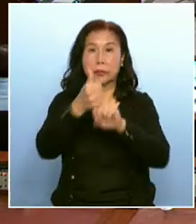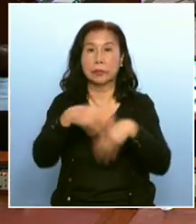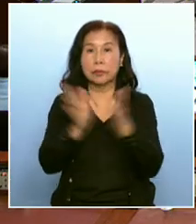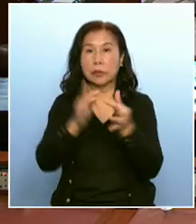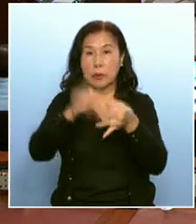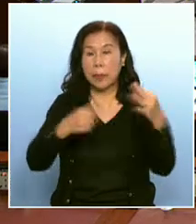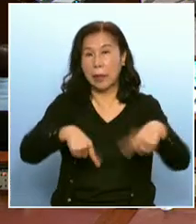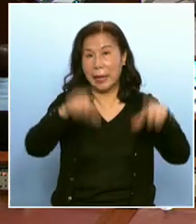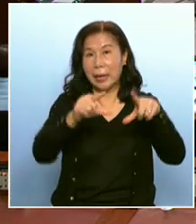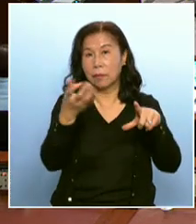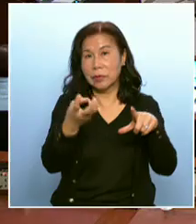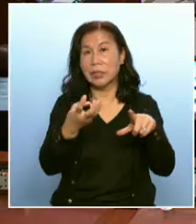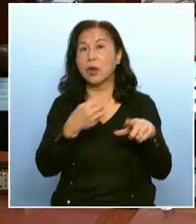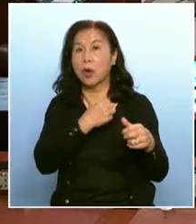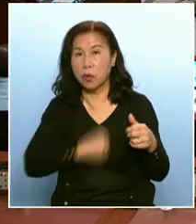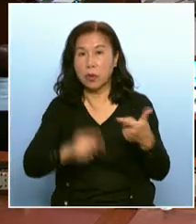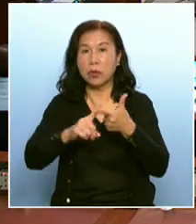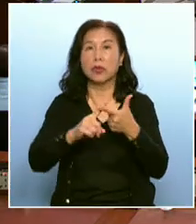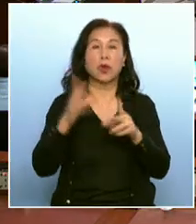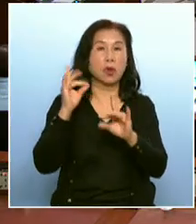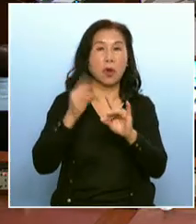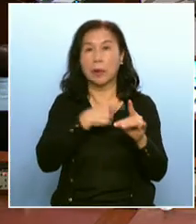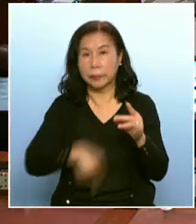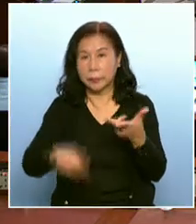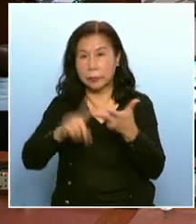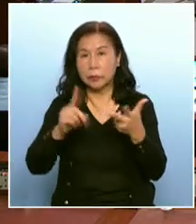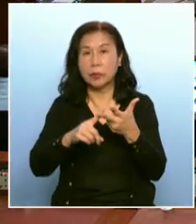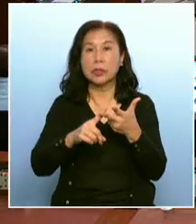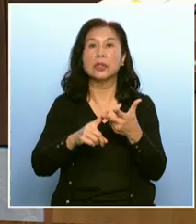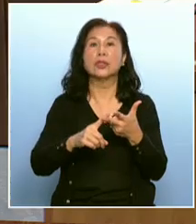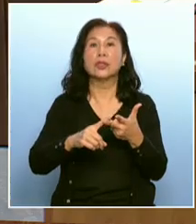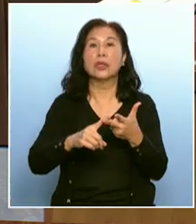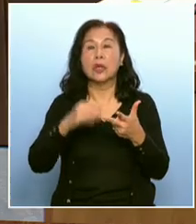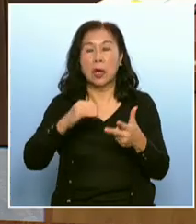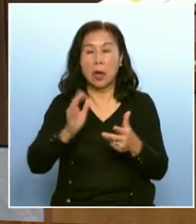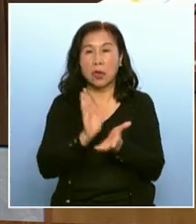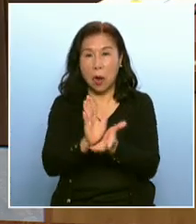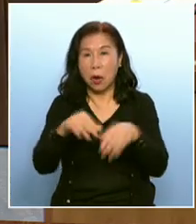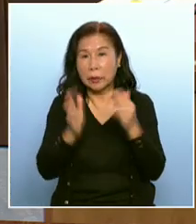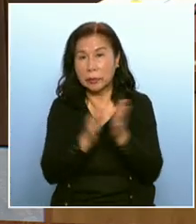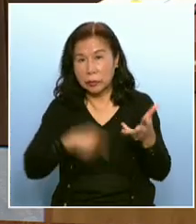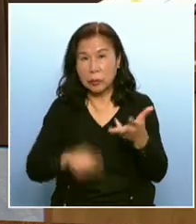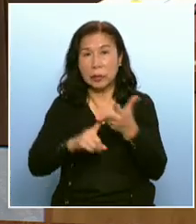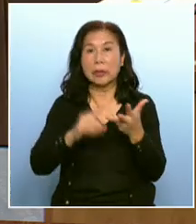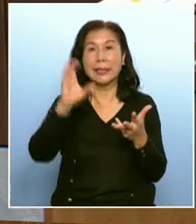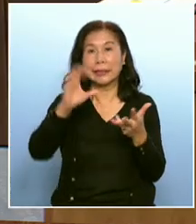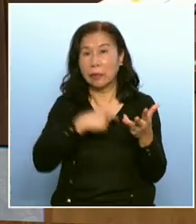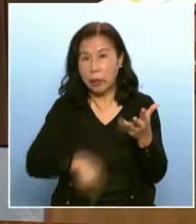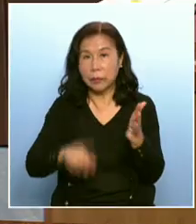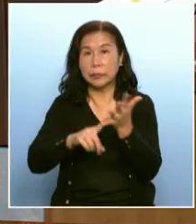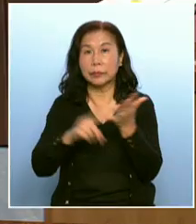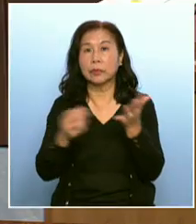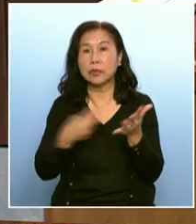members seconded the nomination. They are Mr. Andrew Lam, Reverend Peter Kun, Ms. Kwok Fu Yung, Ms. Grace